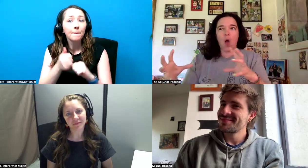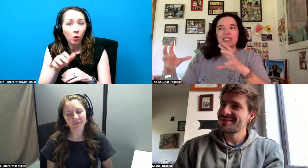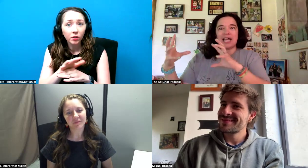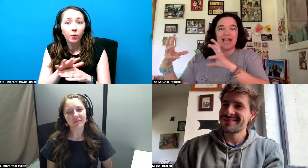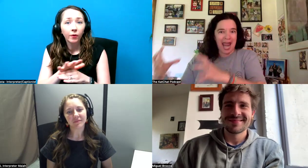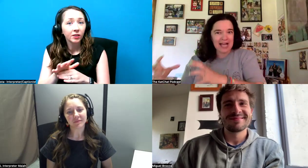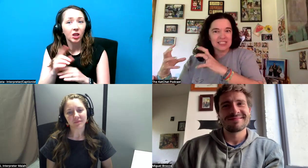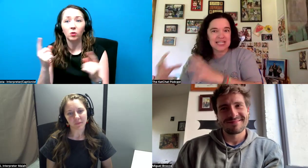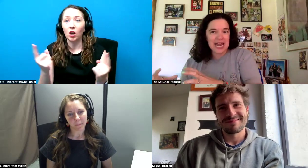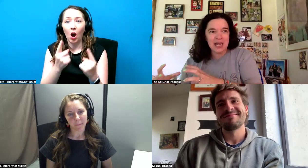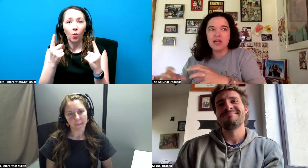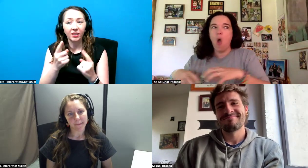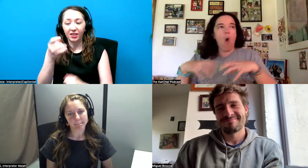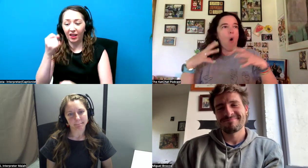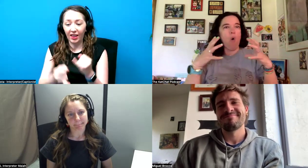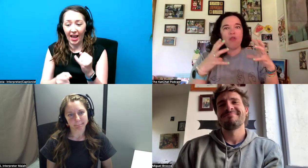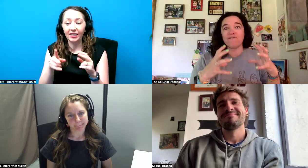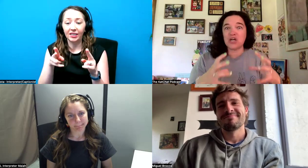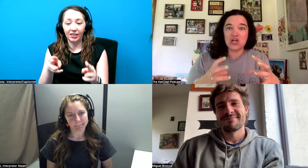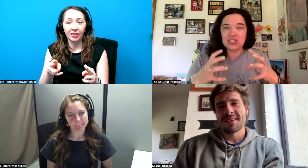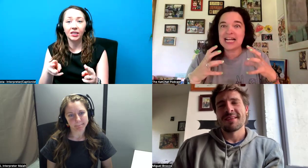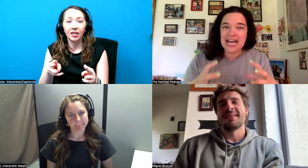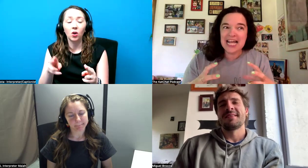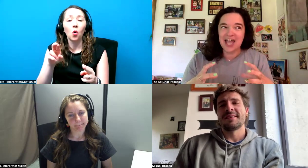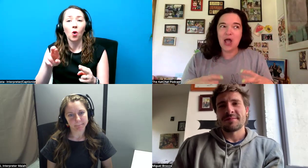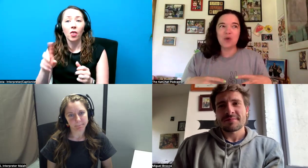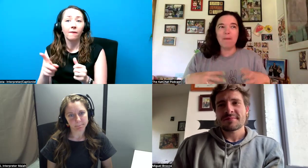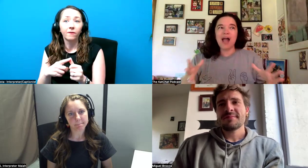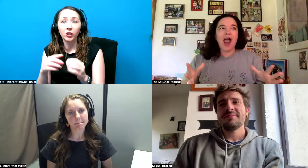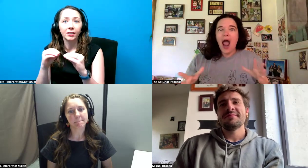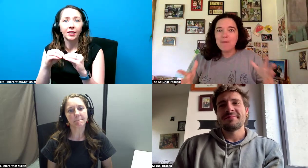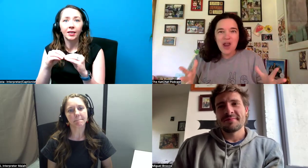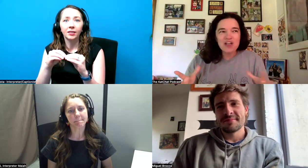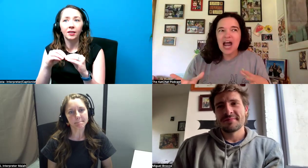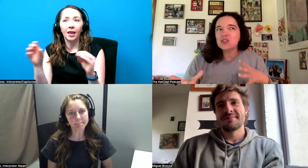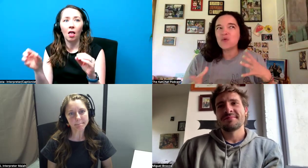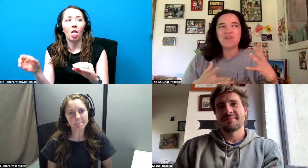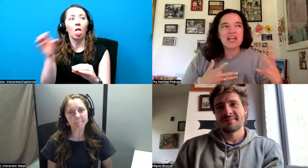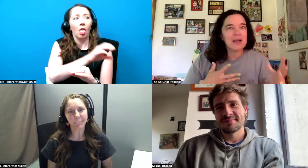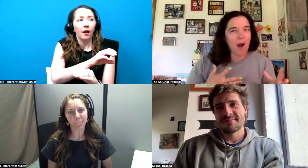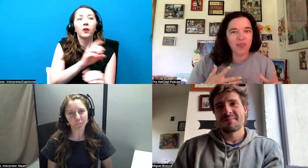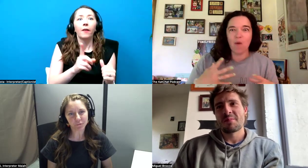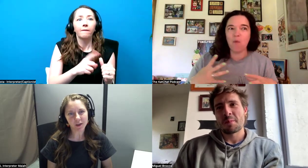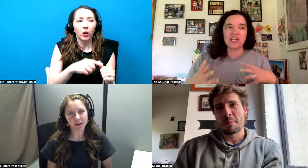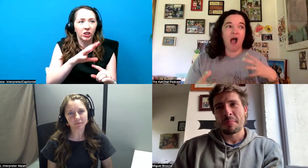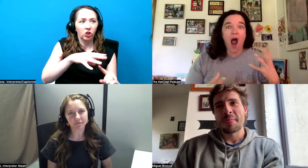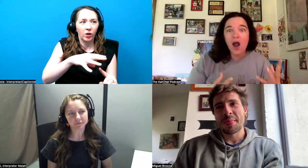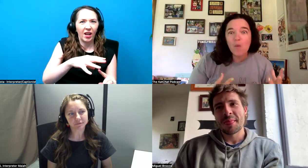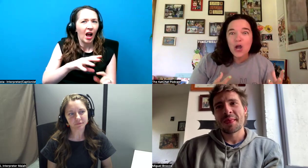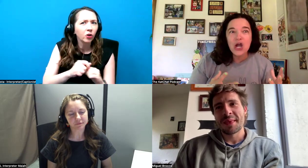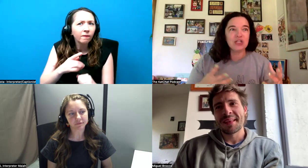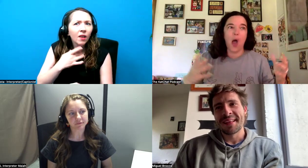would always the last scene or the first kiss. So I'm curious, how did you feel about that? Was